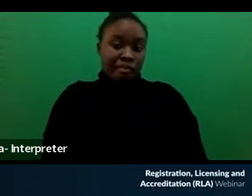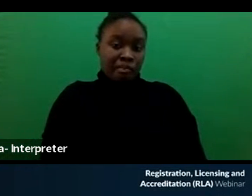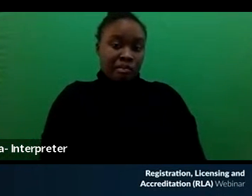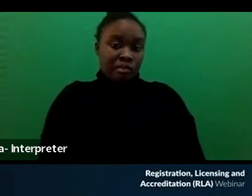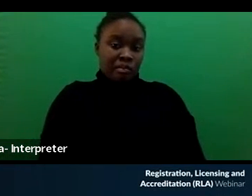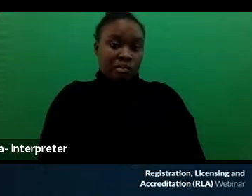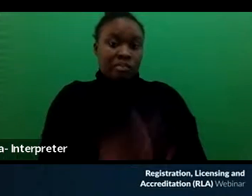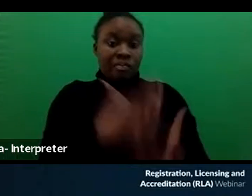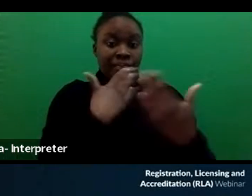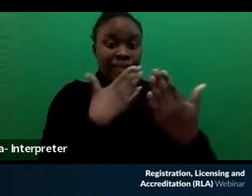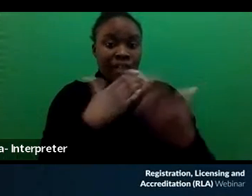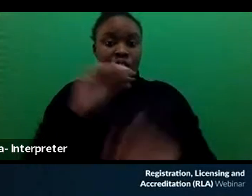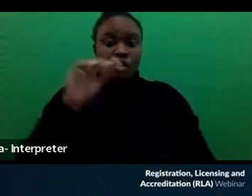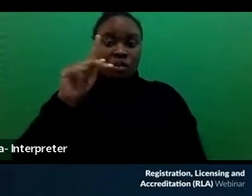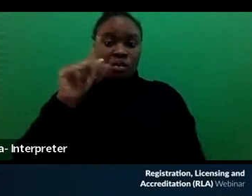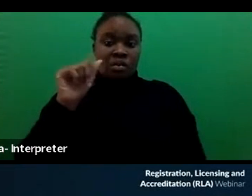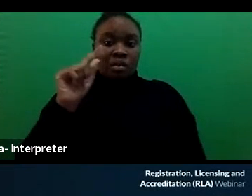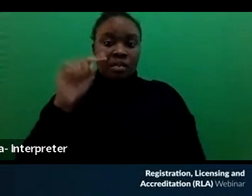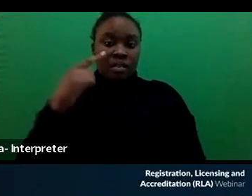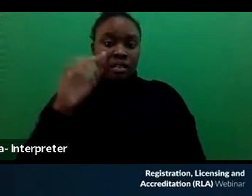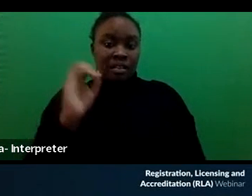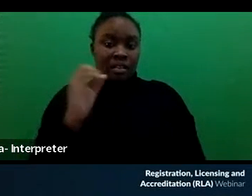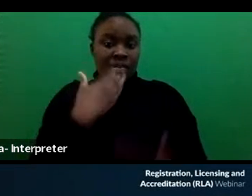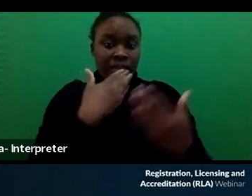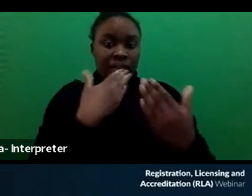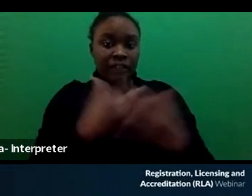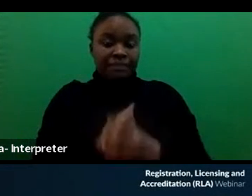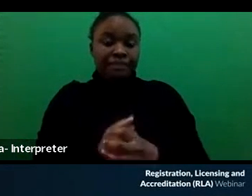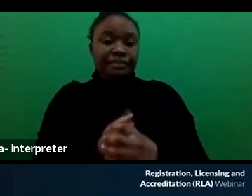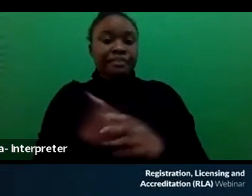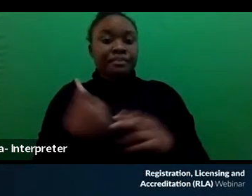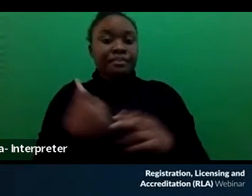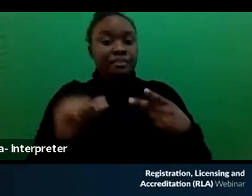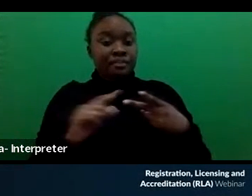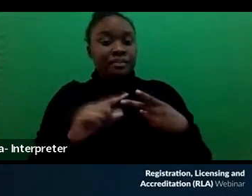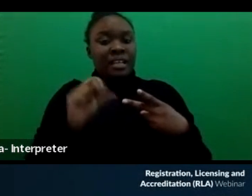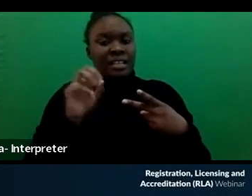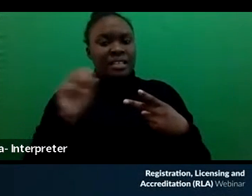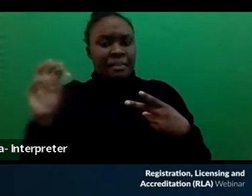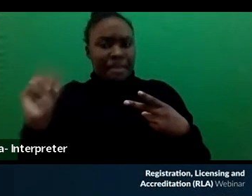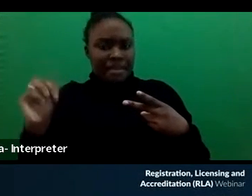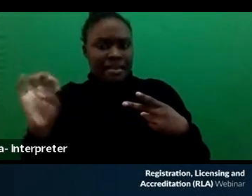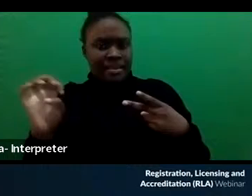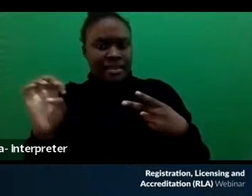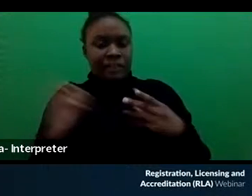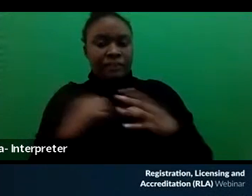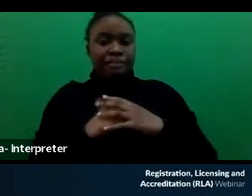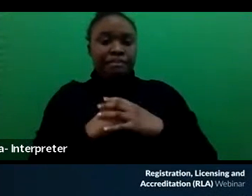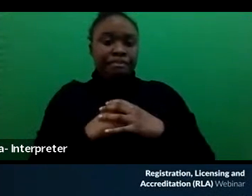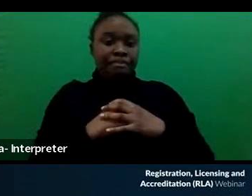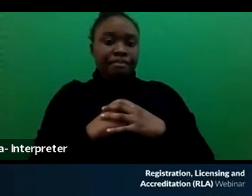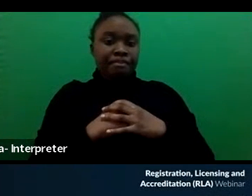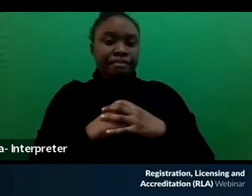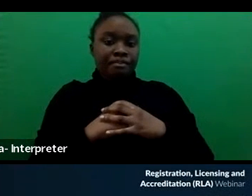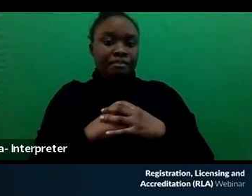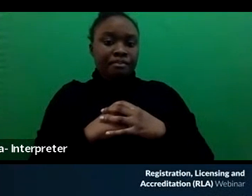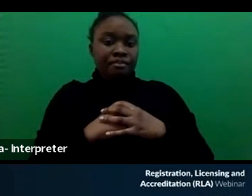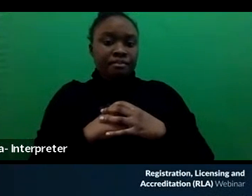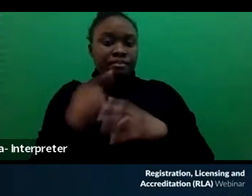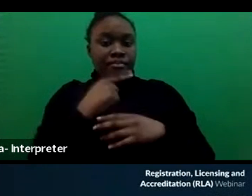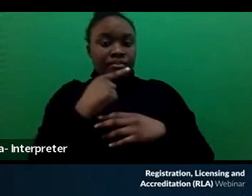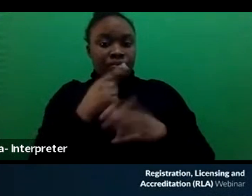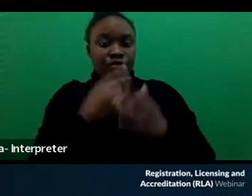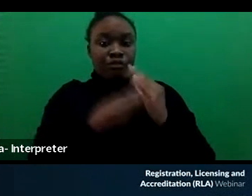Thank you, Katlego. There's another question regarding SMME. And our trader would like us to